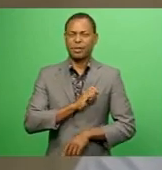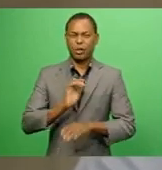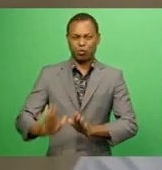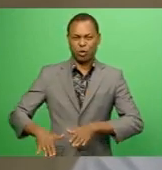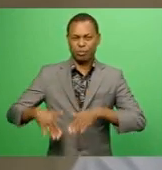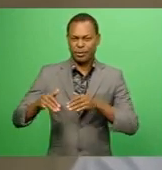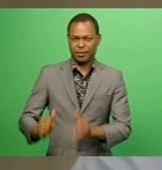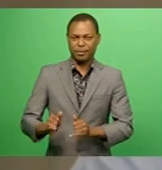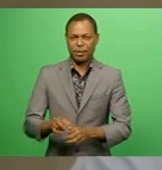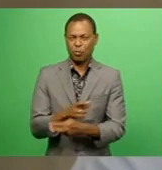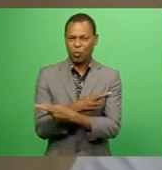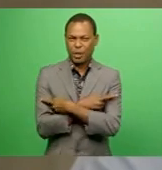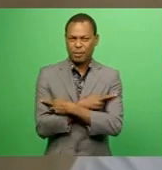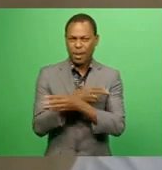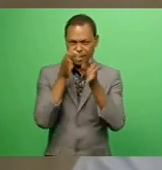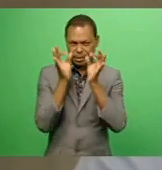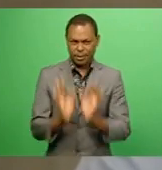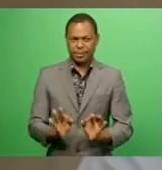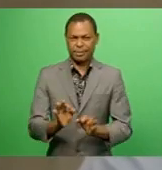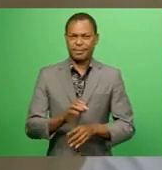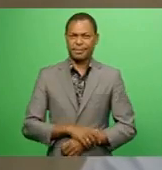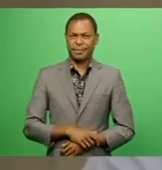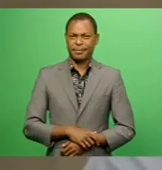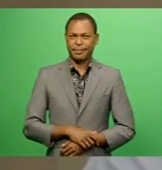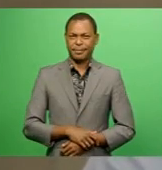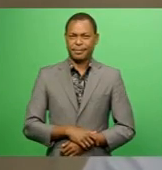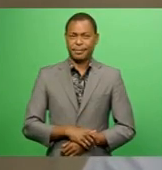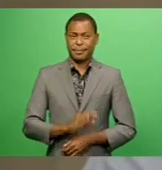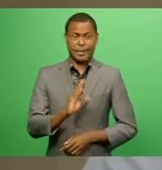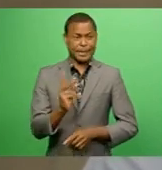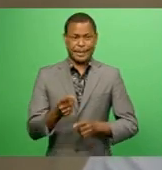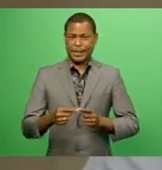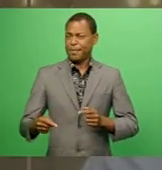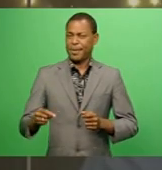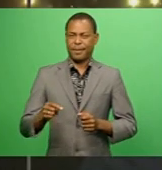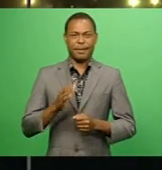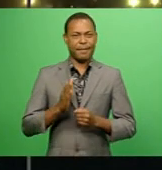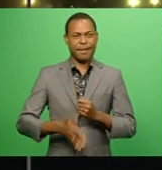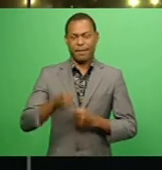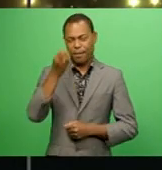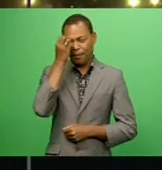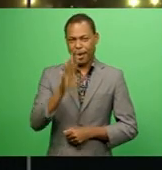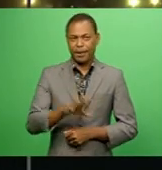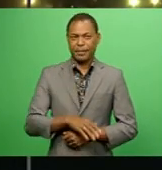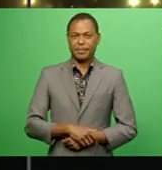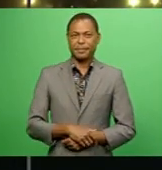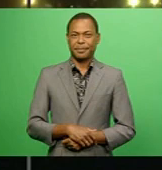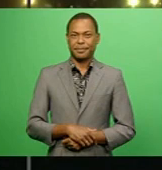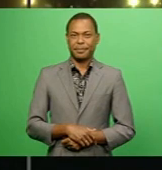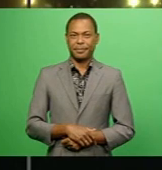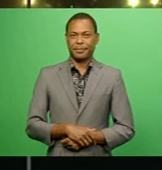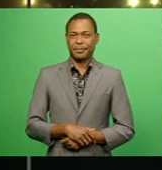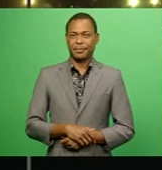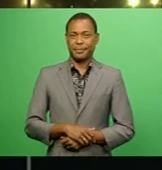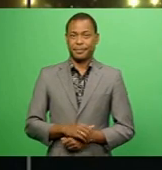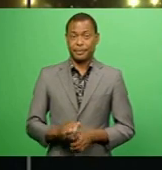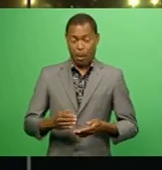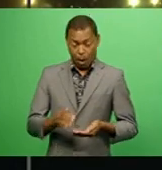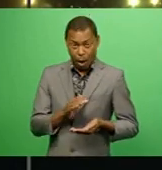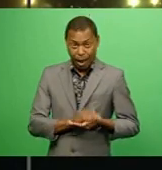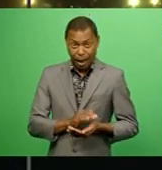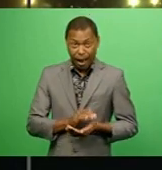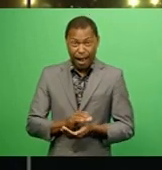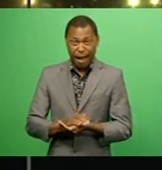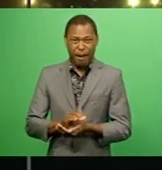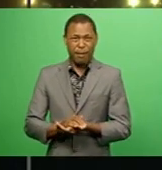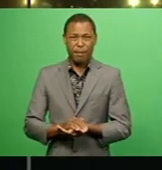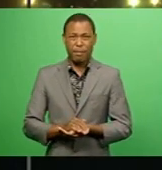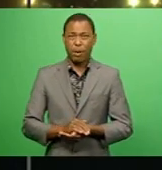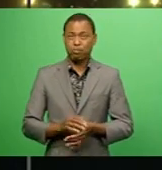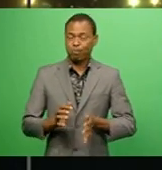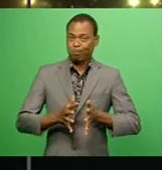in